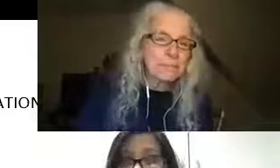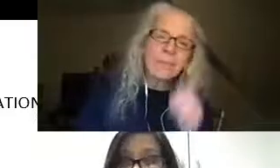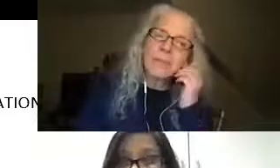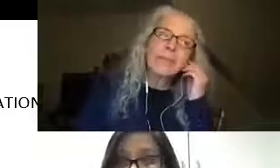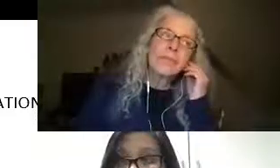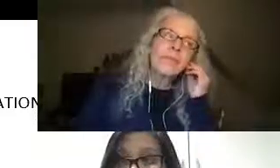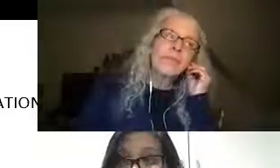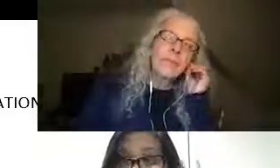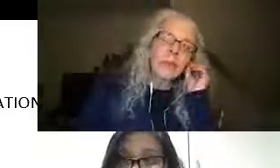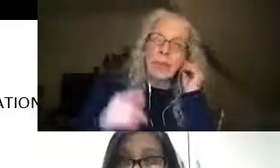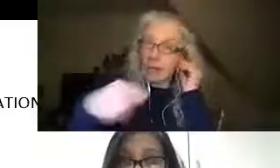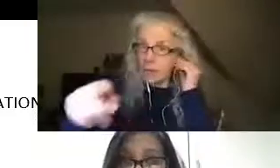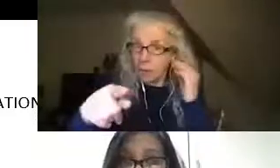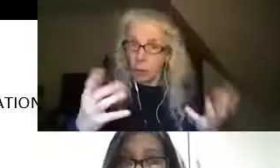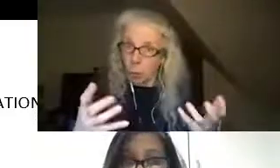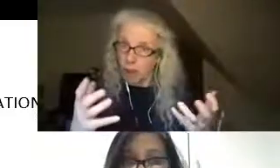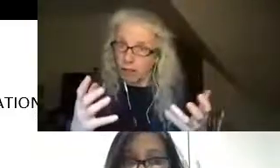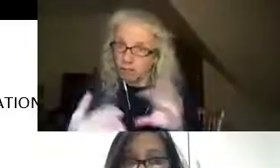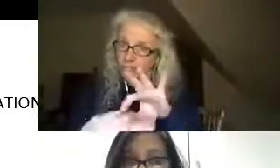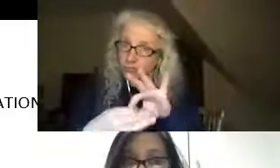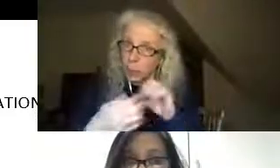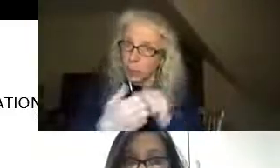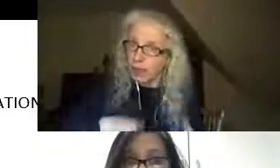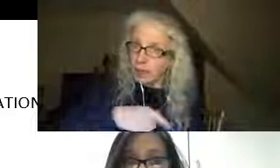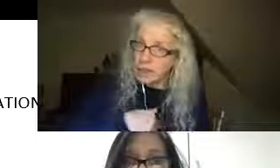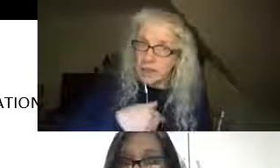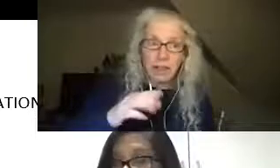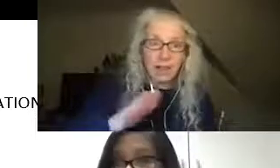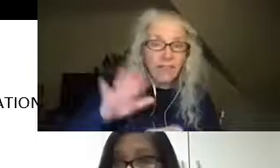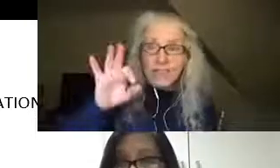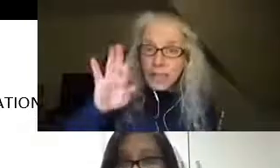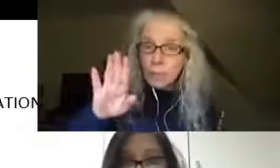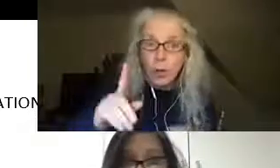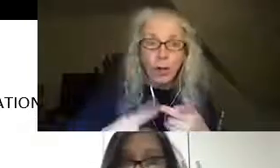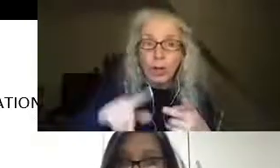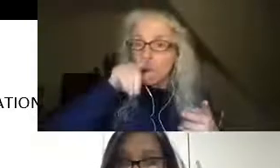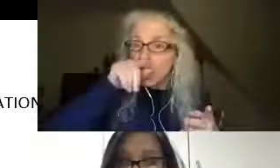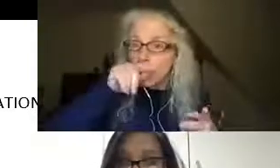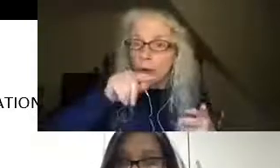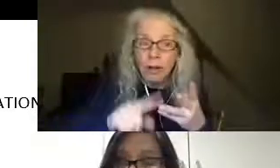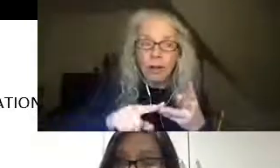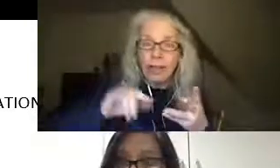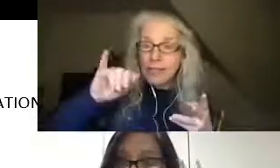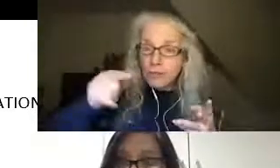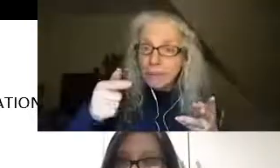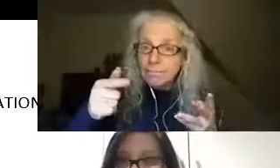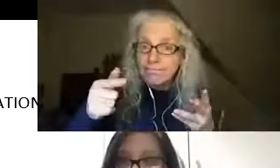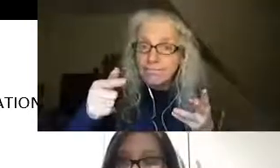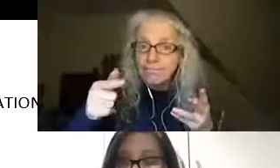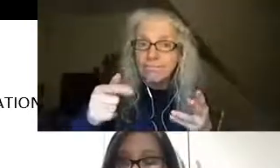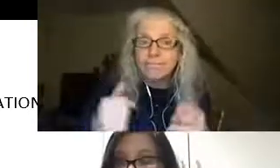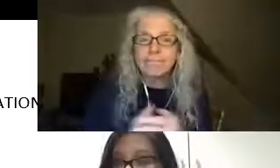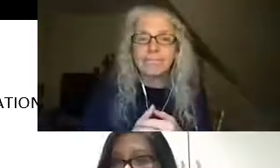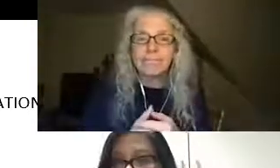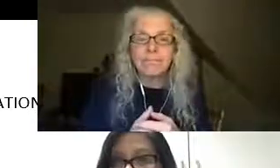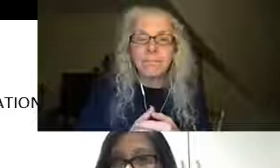Finally, if you'd like to follow us or connect with us, you can do so via Facebook, Twitter, or Instagram, or